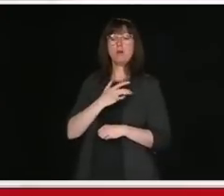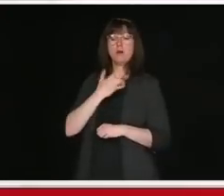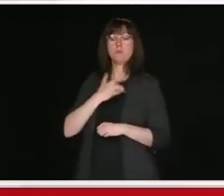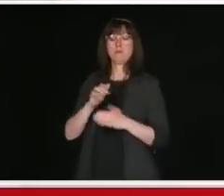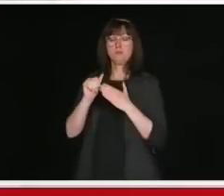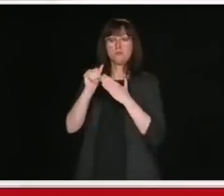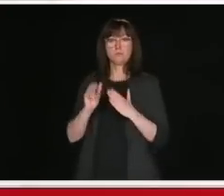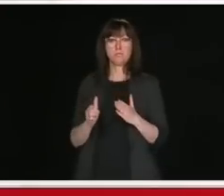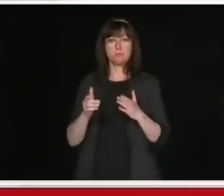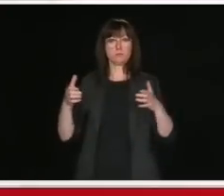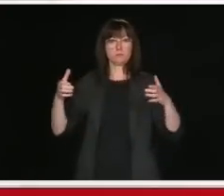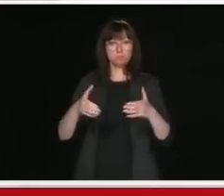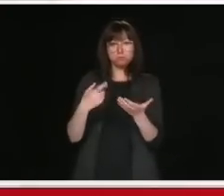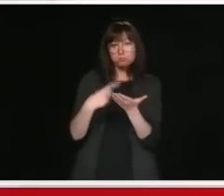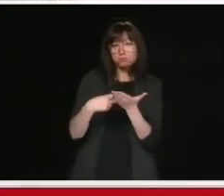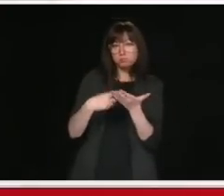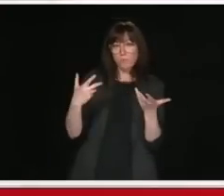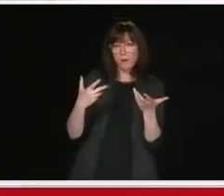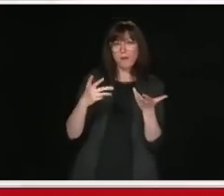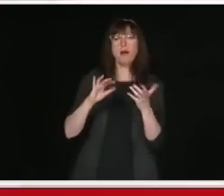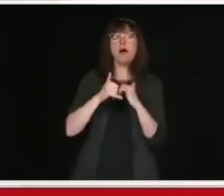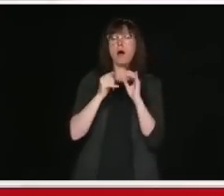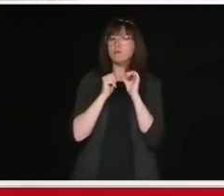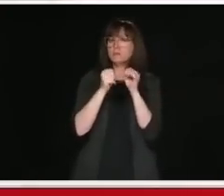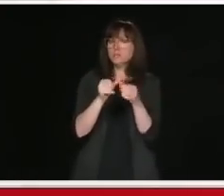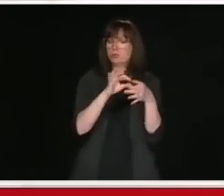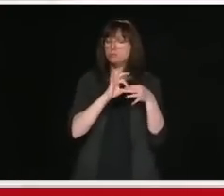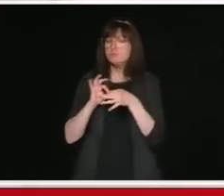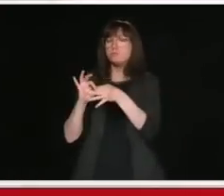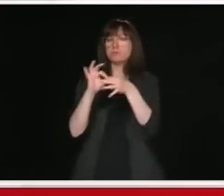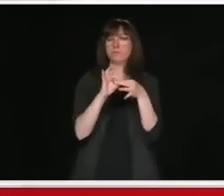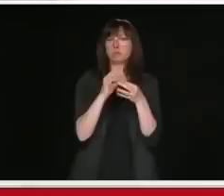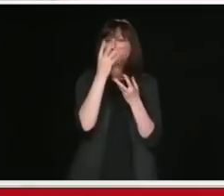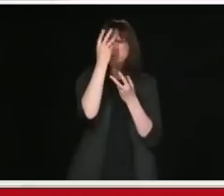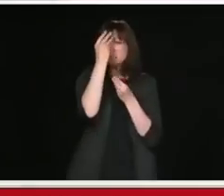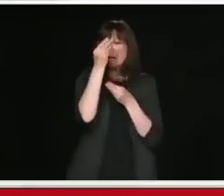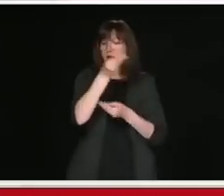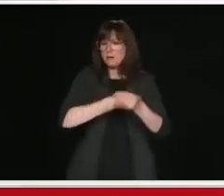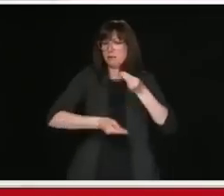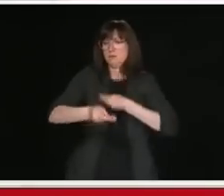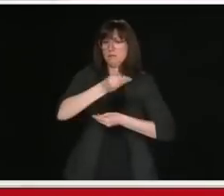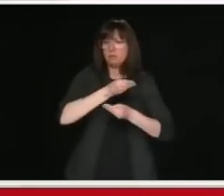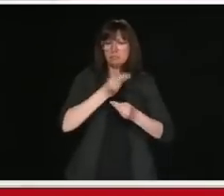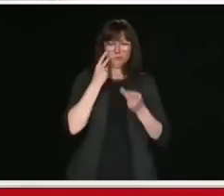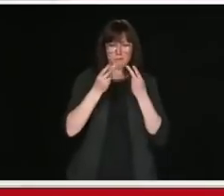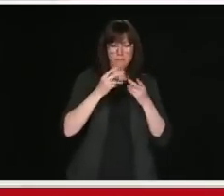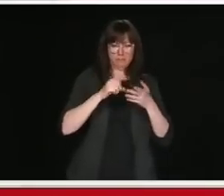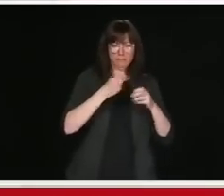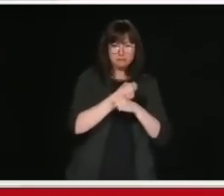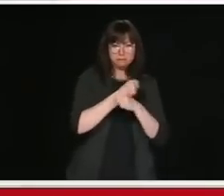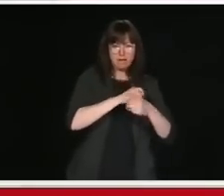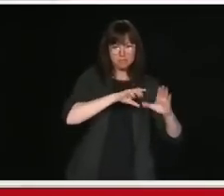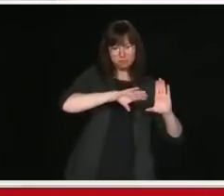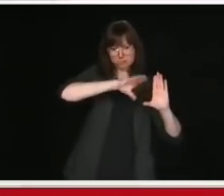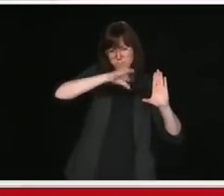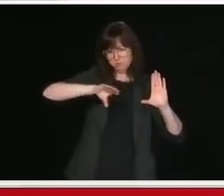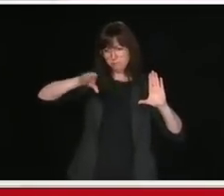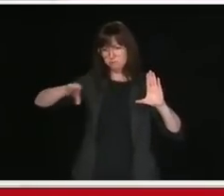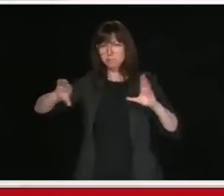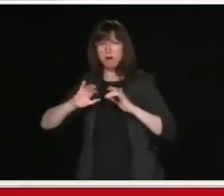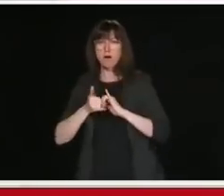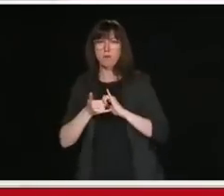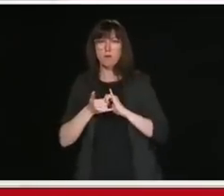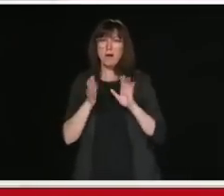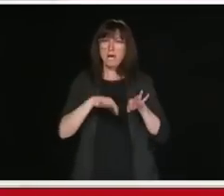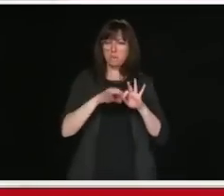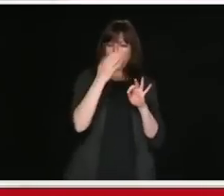coordination and sharing of data and modeling. We need to work together to know what's needed, where and when, for